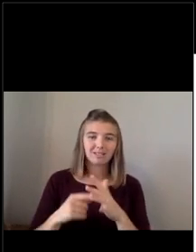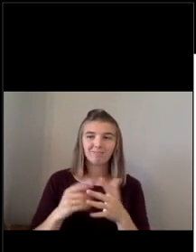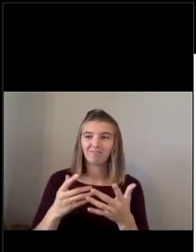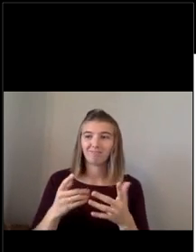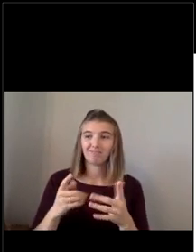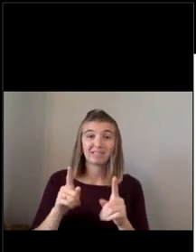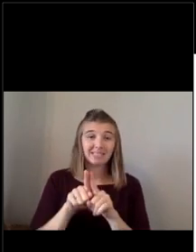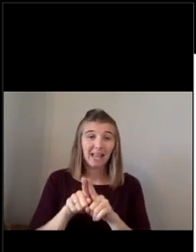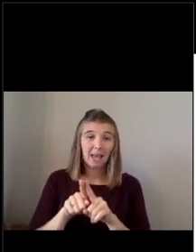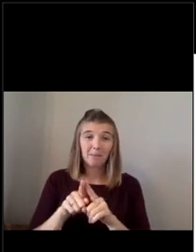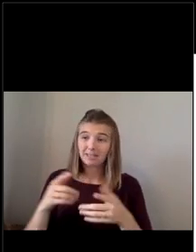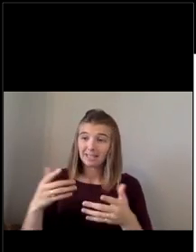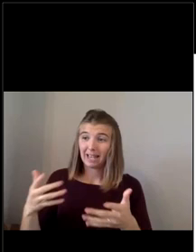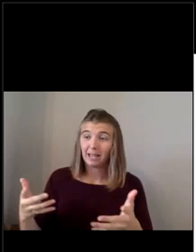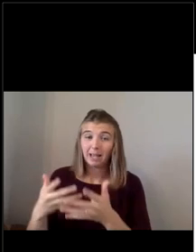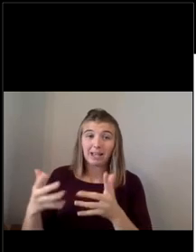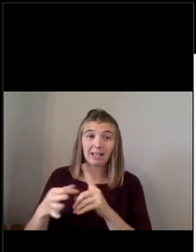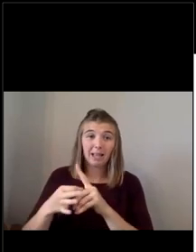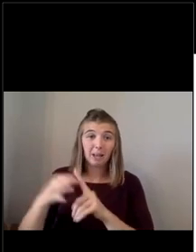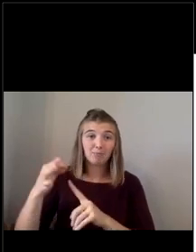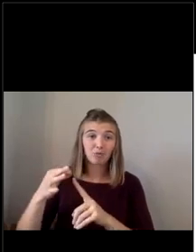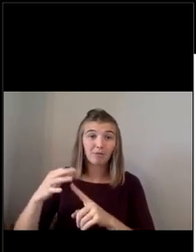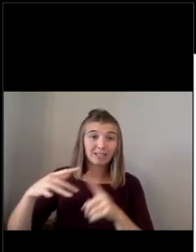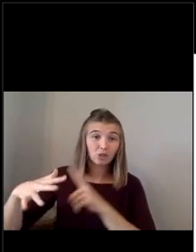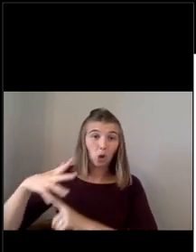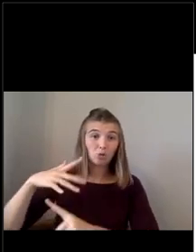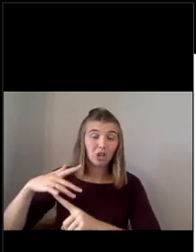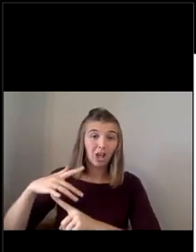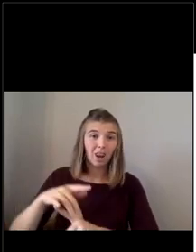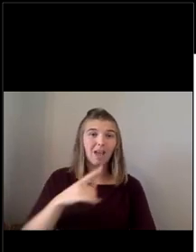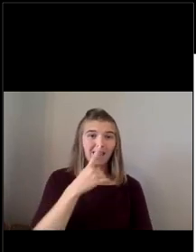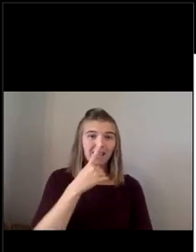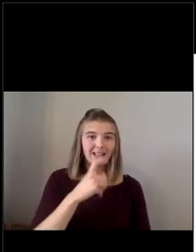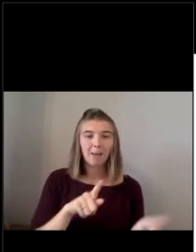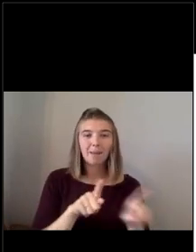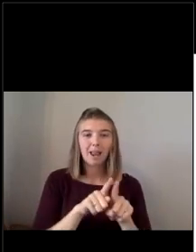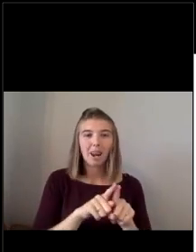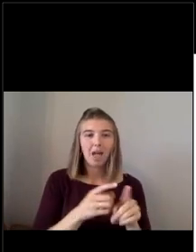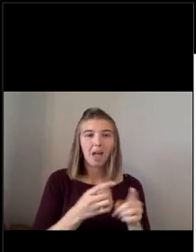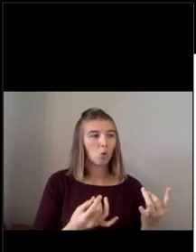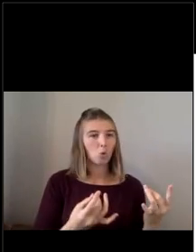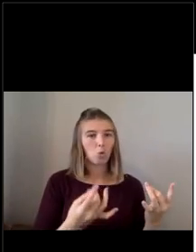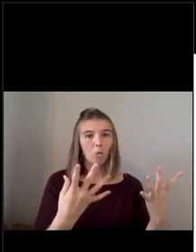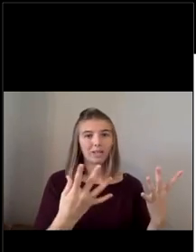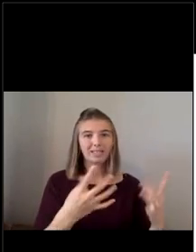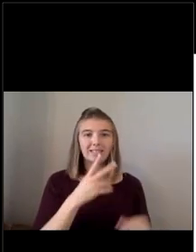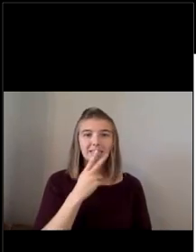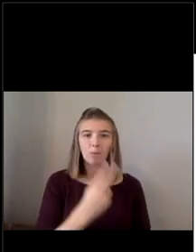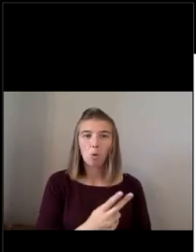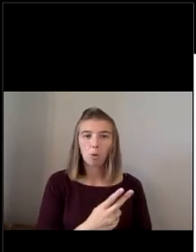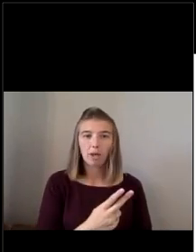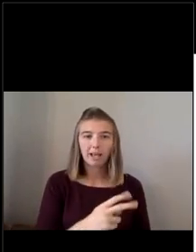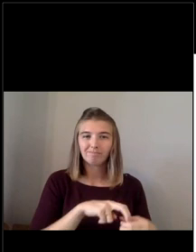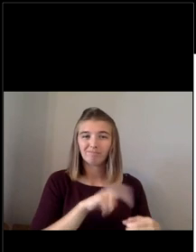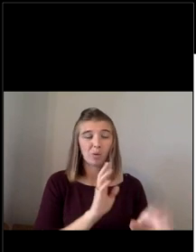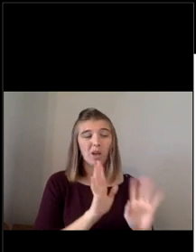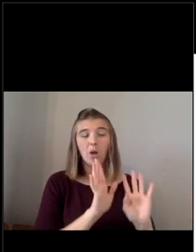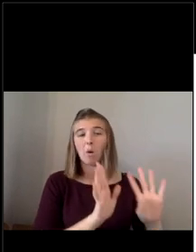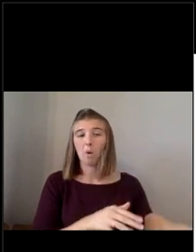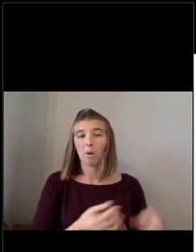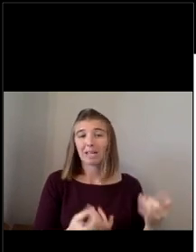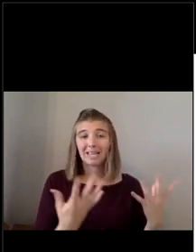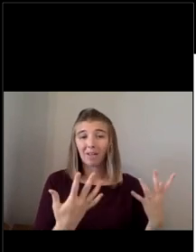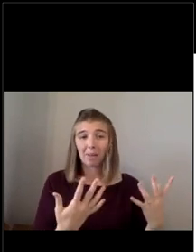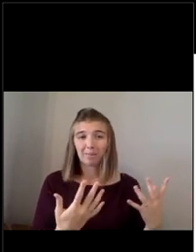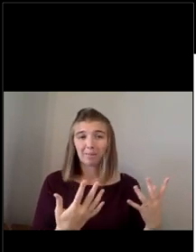quitting smoking, or someone who doesn't exercise taking up exercise. Sadly, when you go to the doctors, though, our social